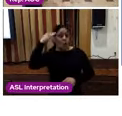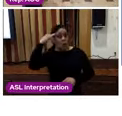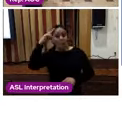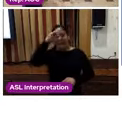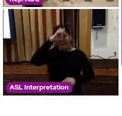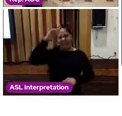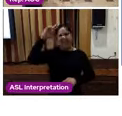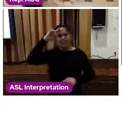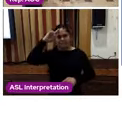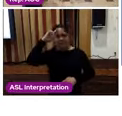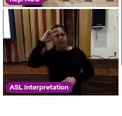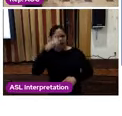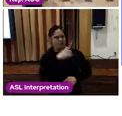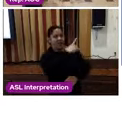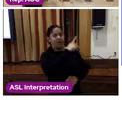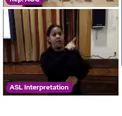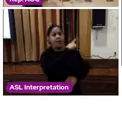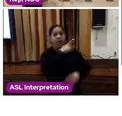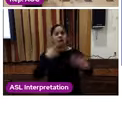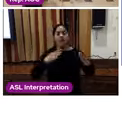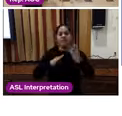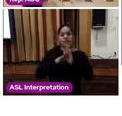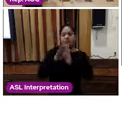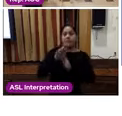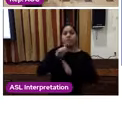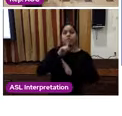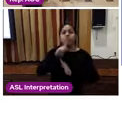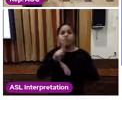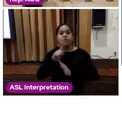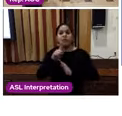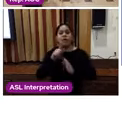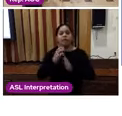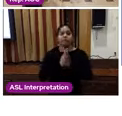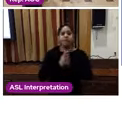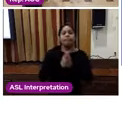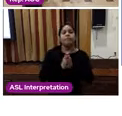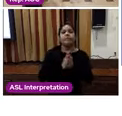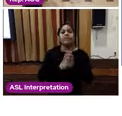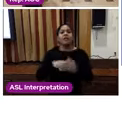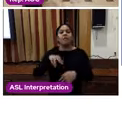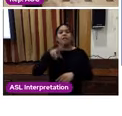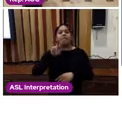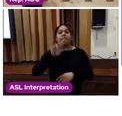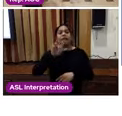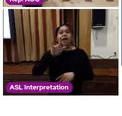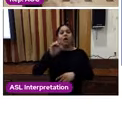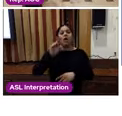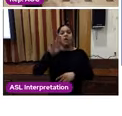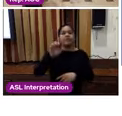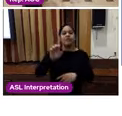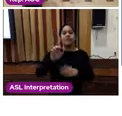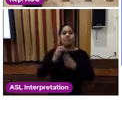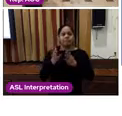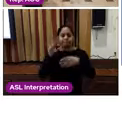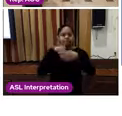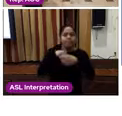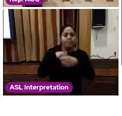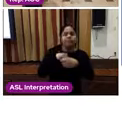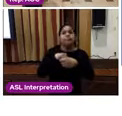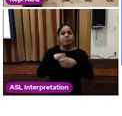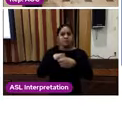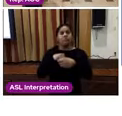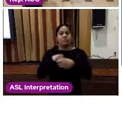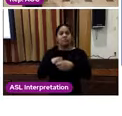have developed a really innovative violence interruption program called Stand Up to Violence. I think it's really important that our community